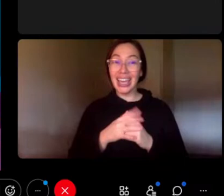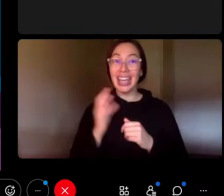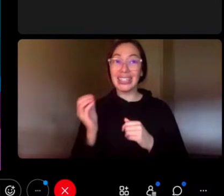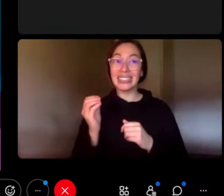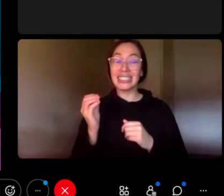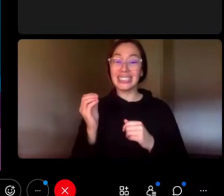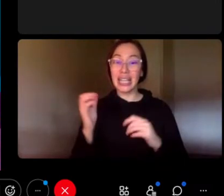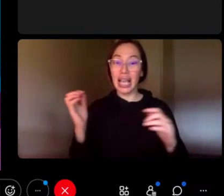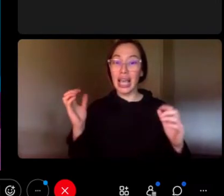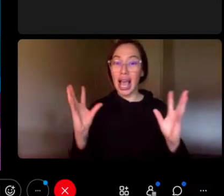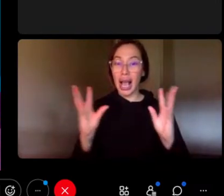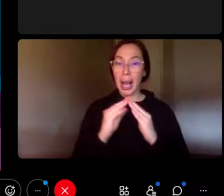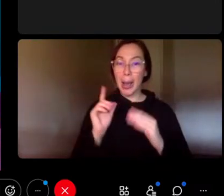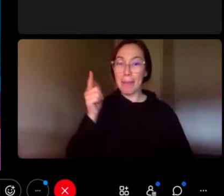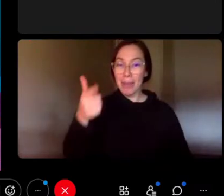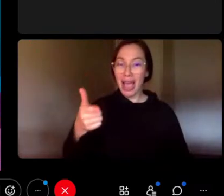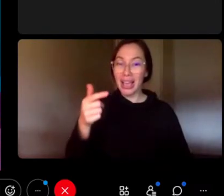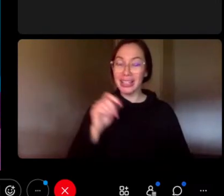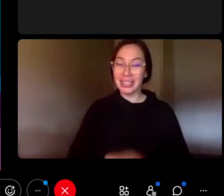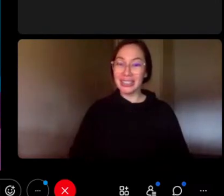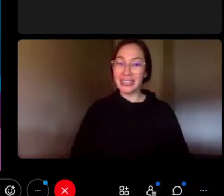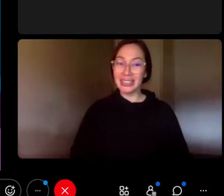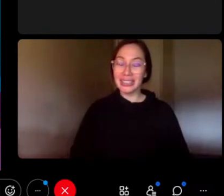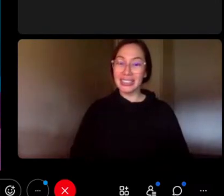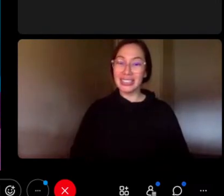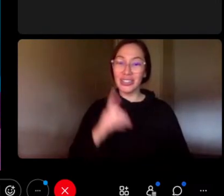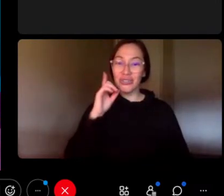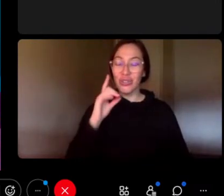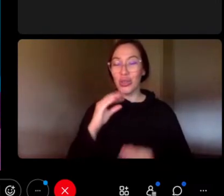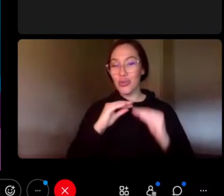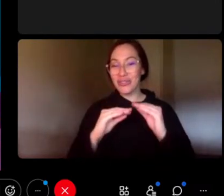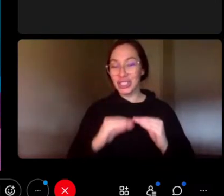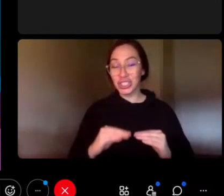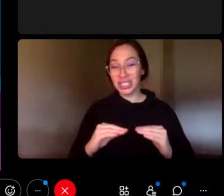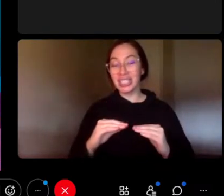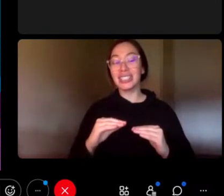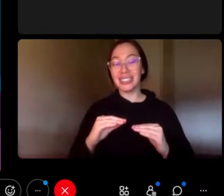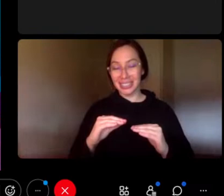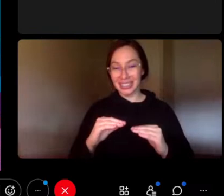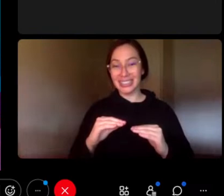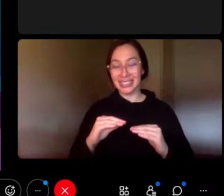and come back with making any revisions and actually making this